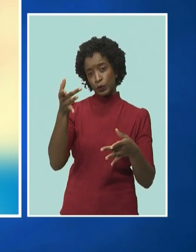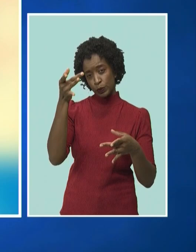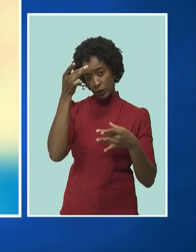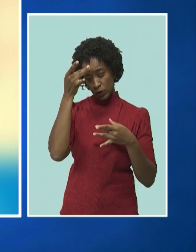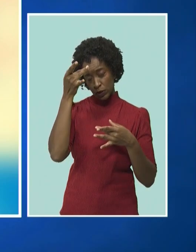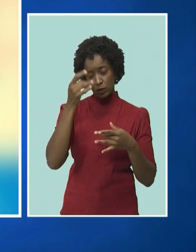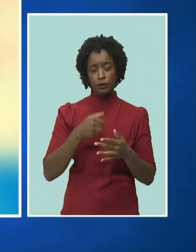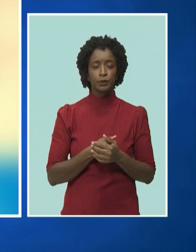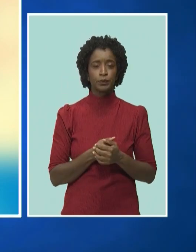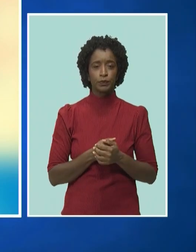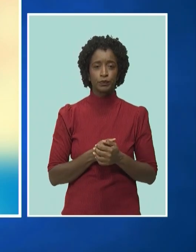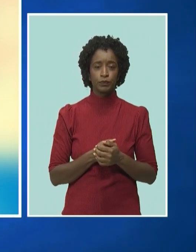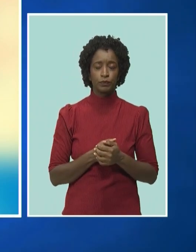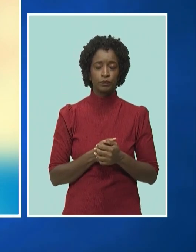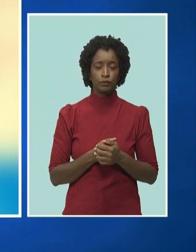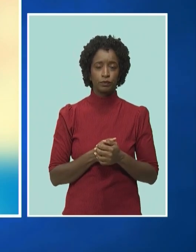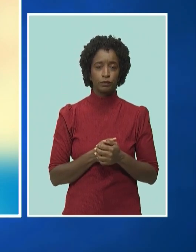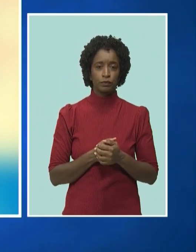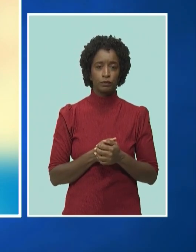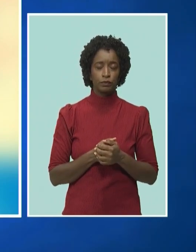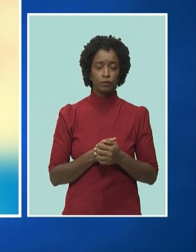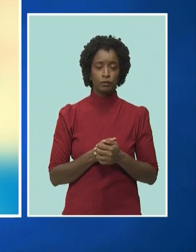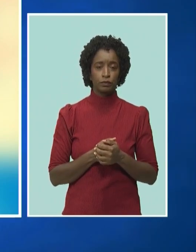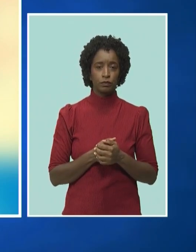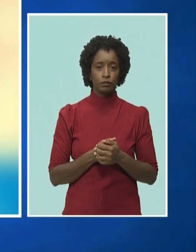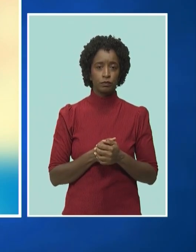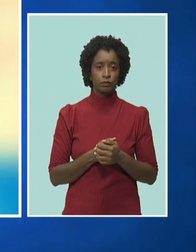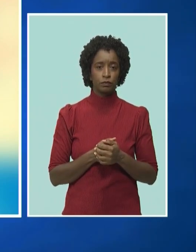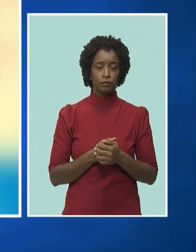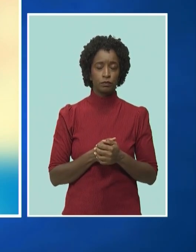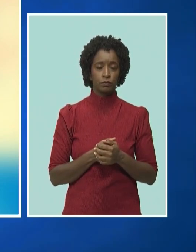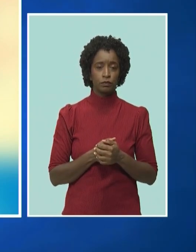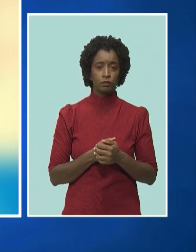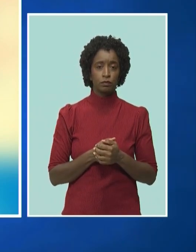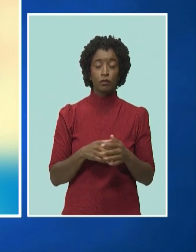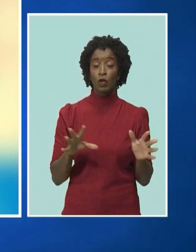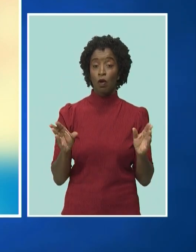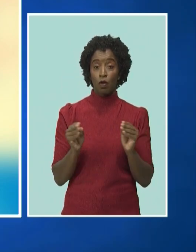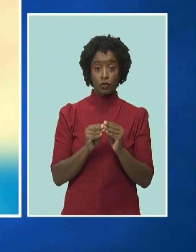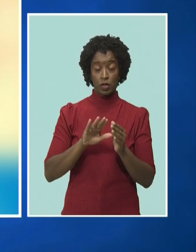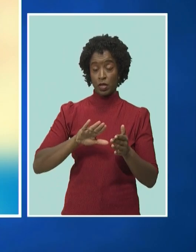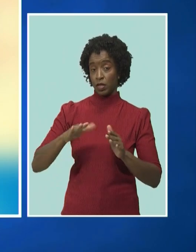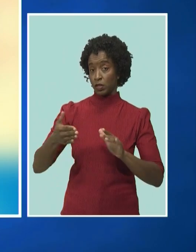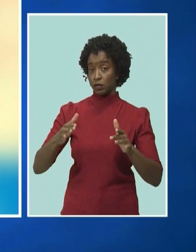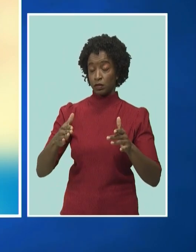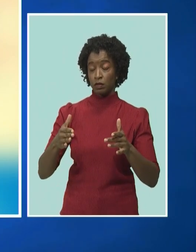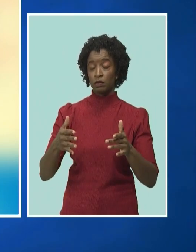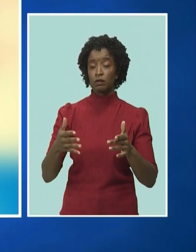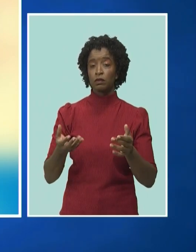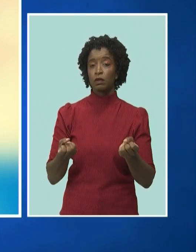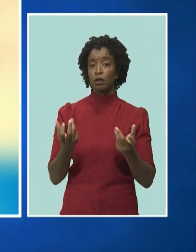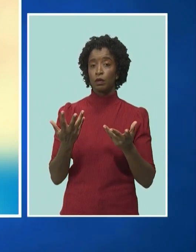tests carried out by labs across the country. As a result, the total number of deaths have now reached